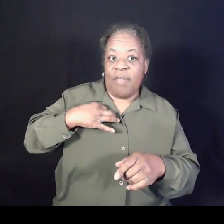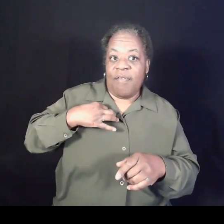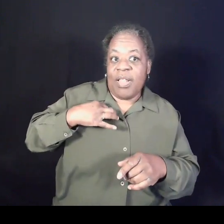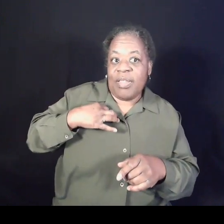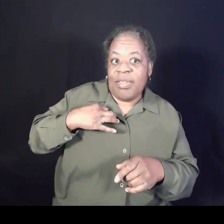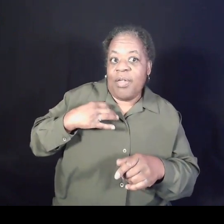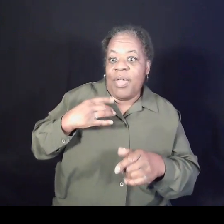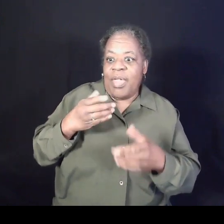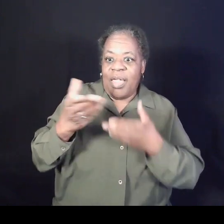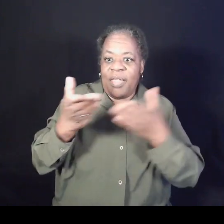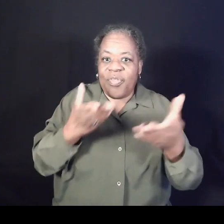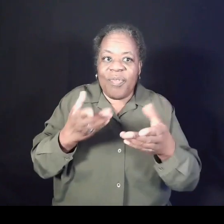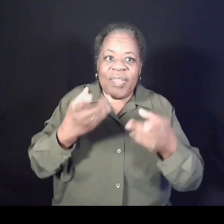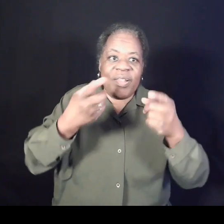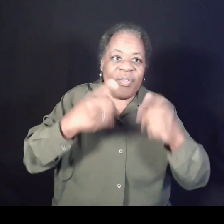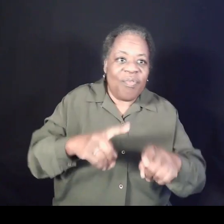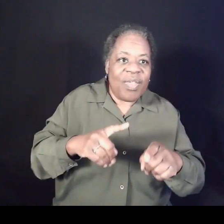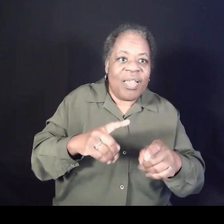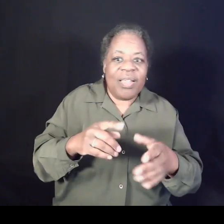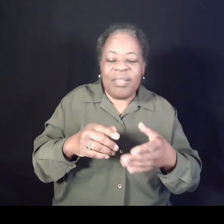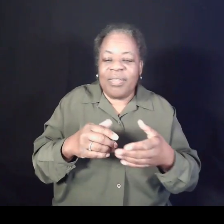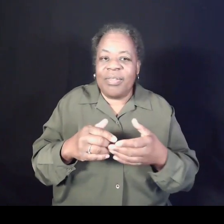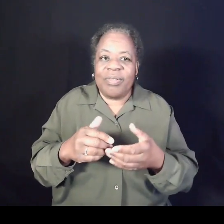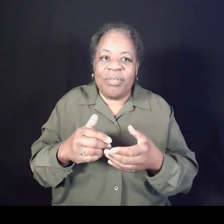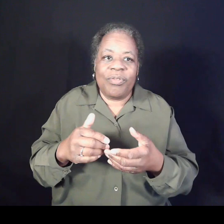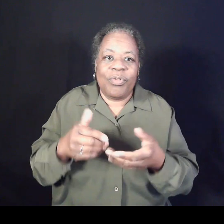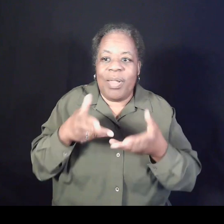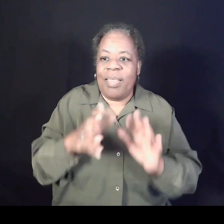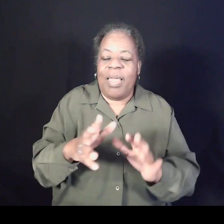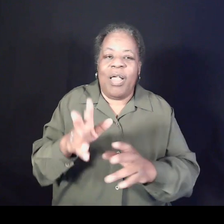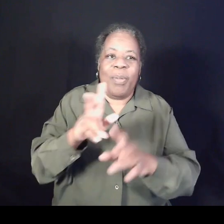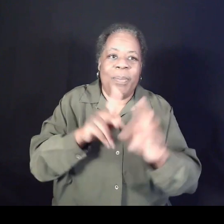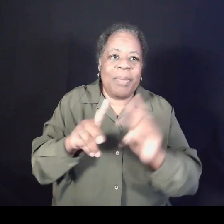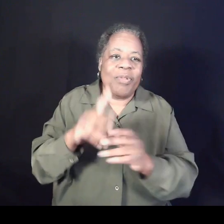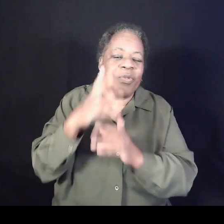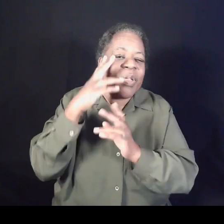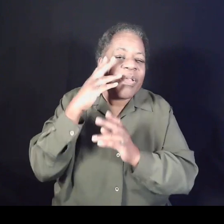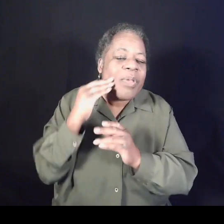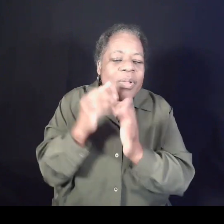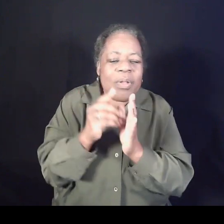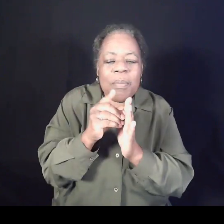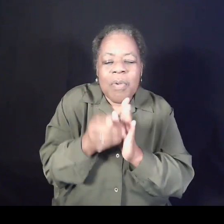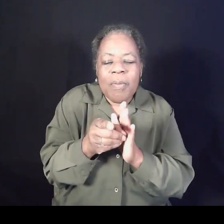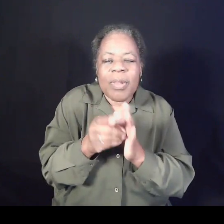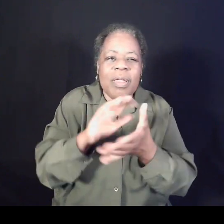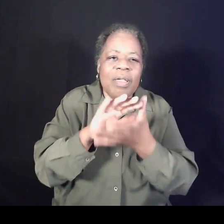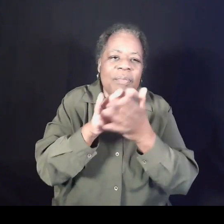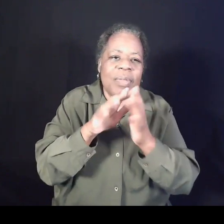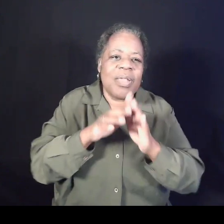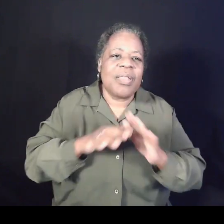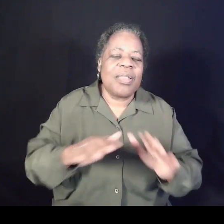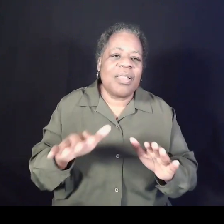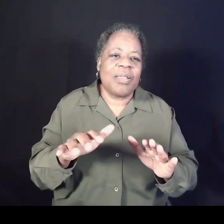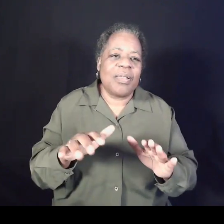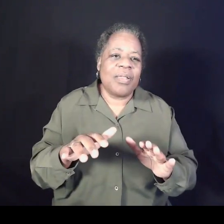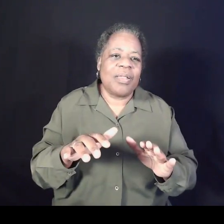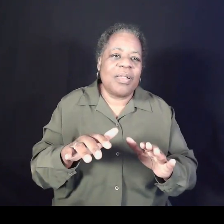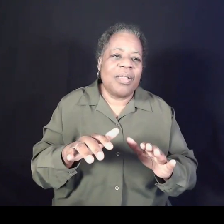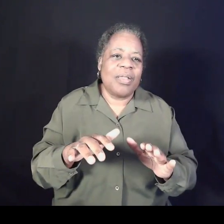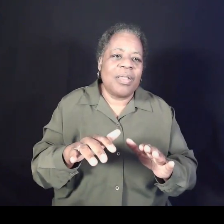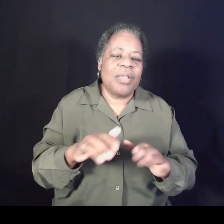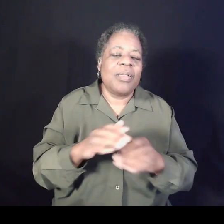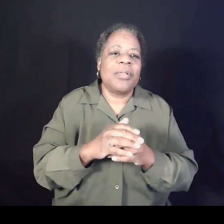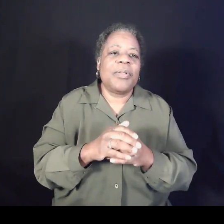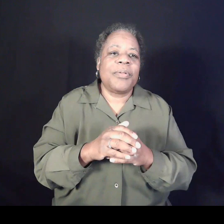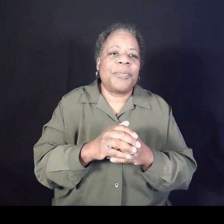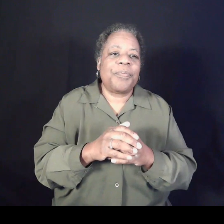and events to create space for people to experience a moment of peace. And then by sharing freely of